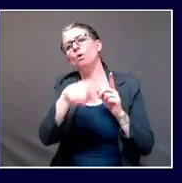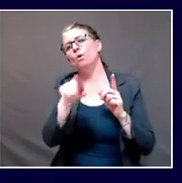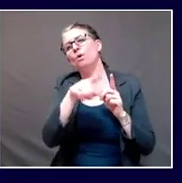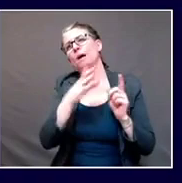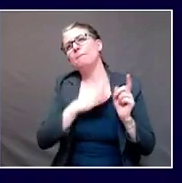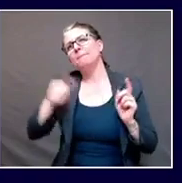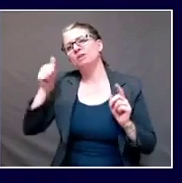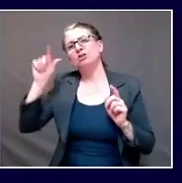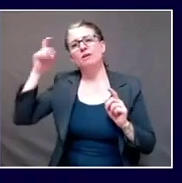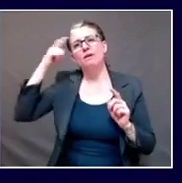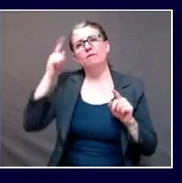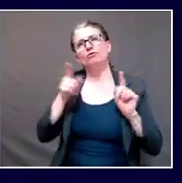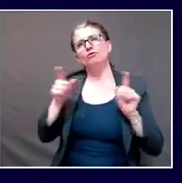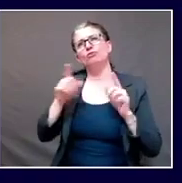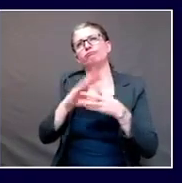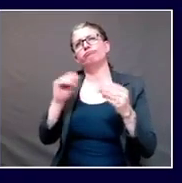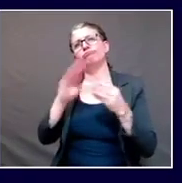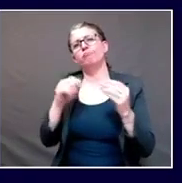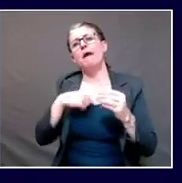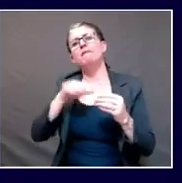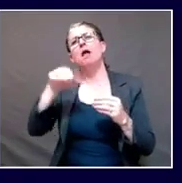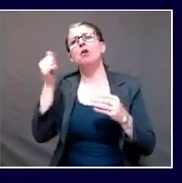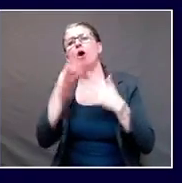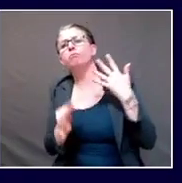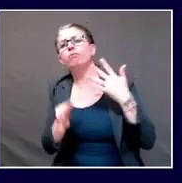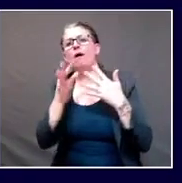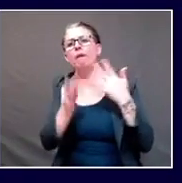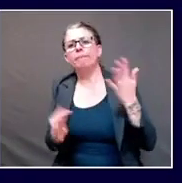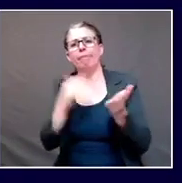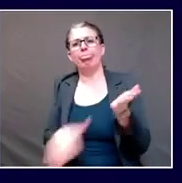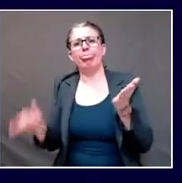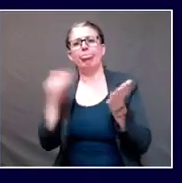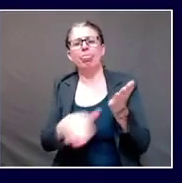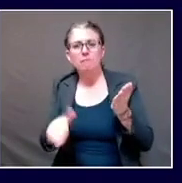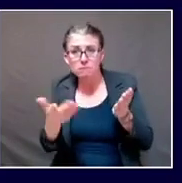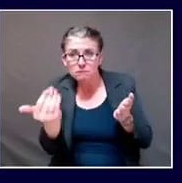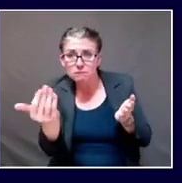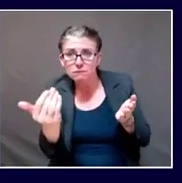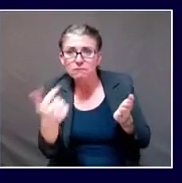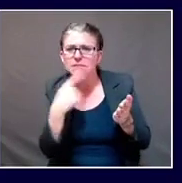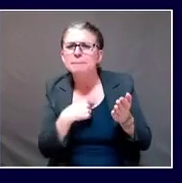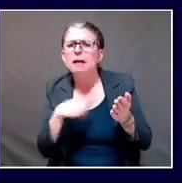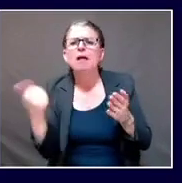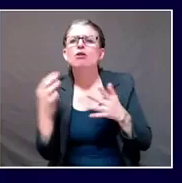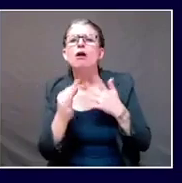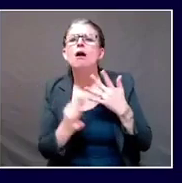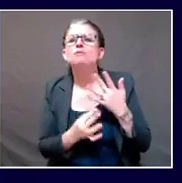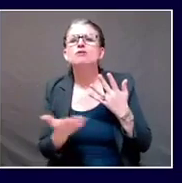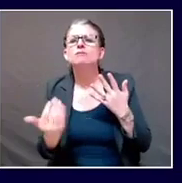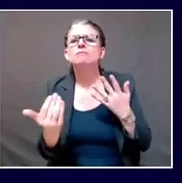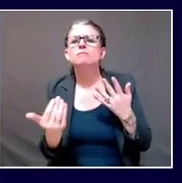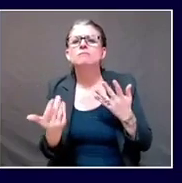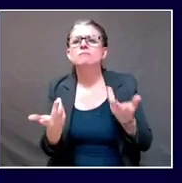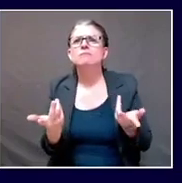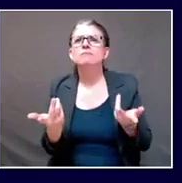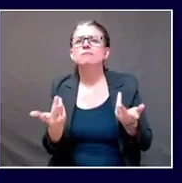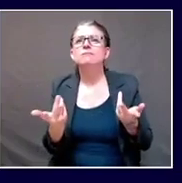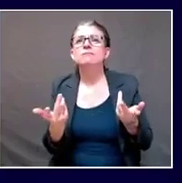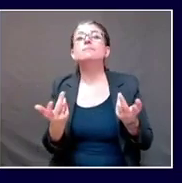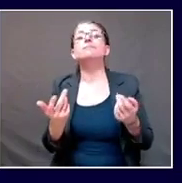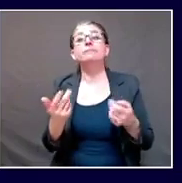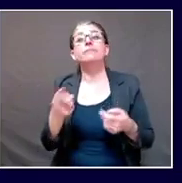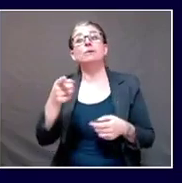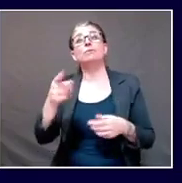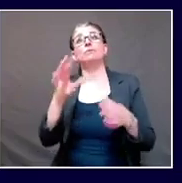severe restrictions. And, you know, is there, you know, specific data that you're looking at to make that decision? Or is this going to be something you'll have